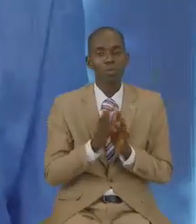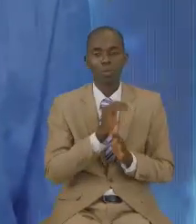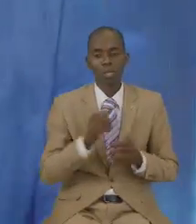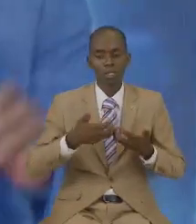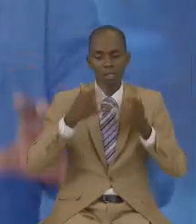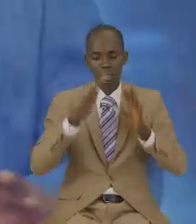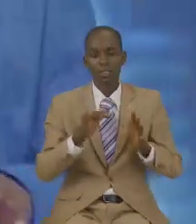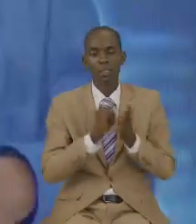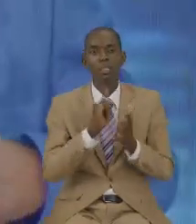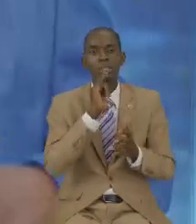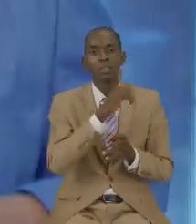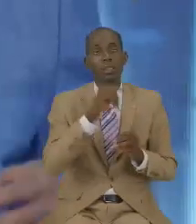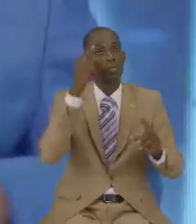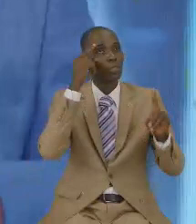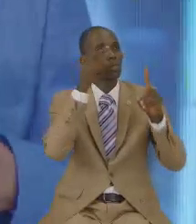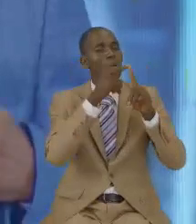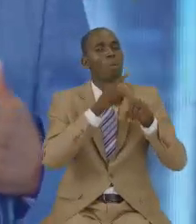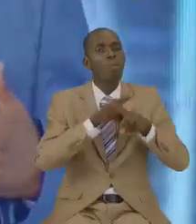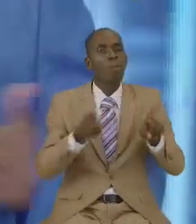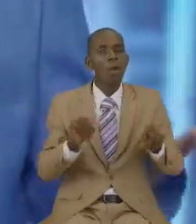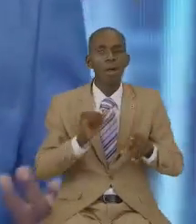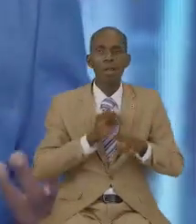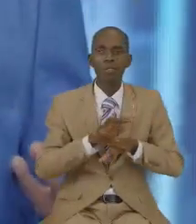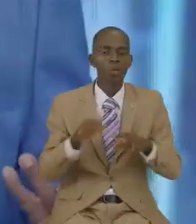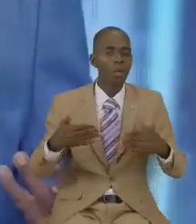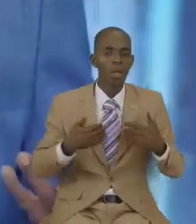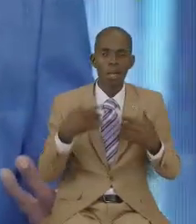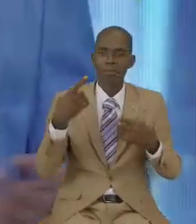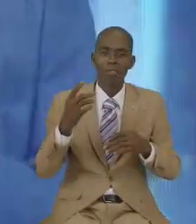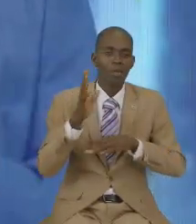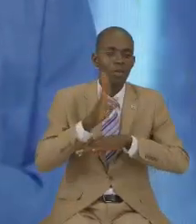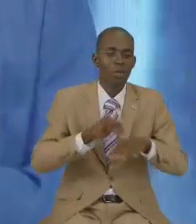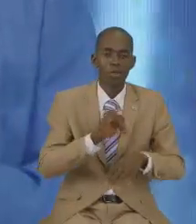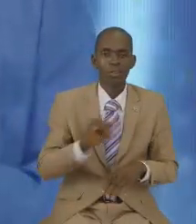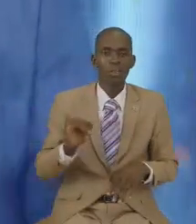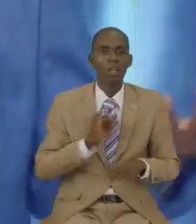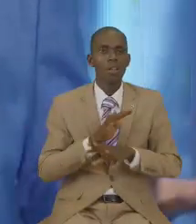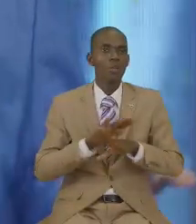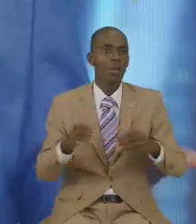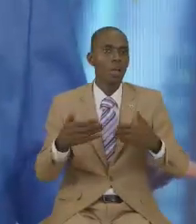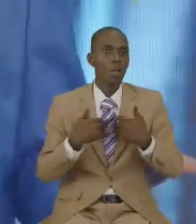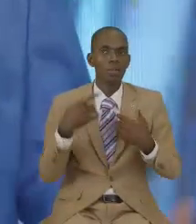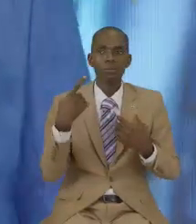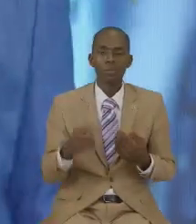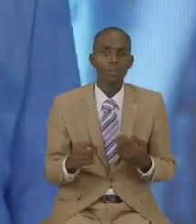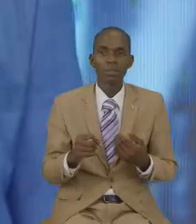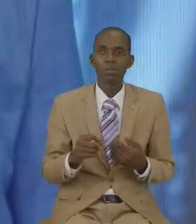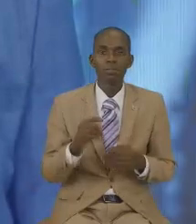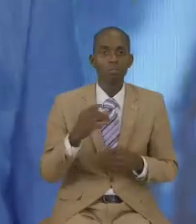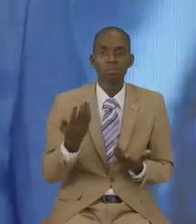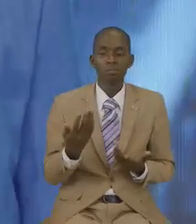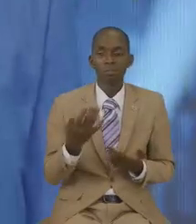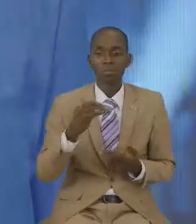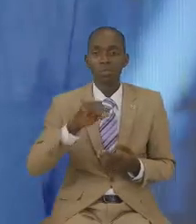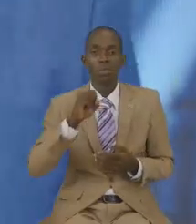that's the goal. But then I don't have the calling, I don't have the employment of an engineer